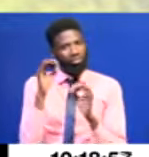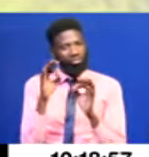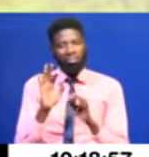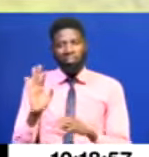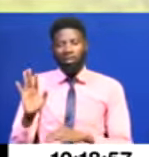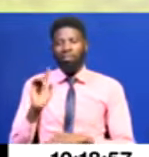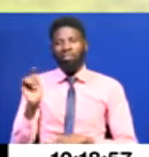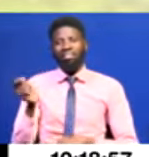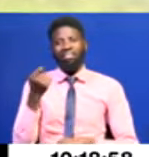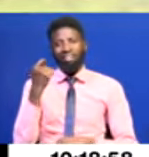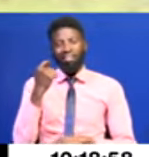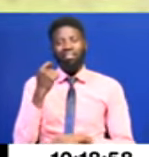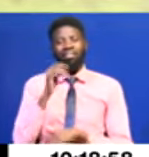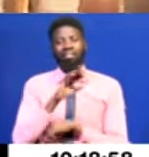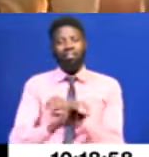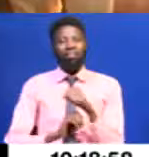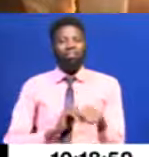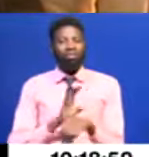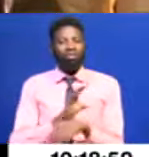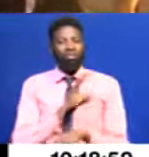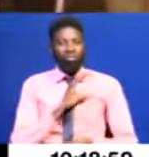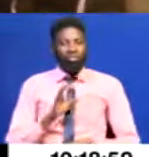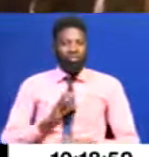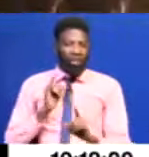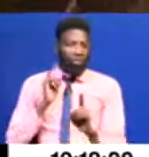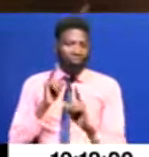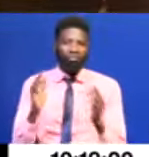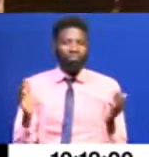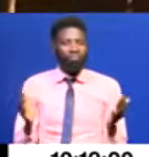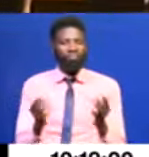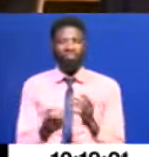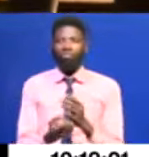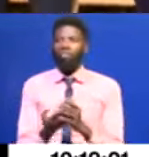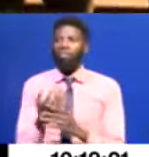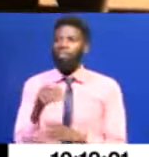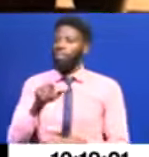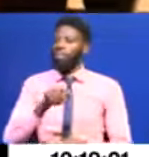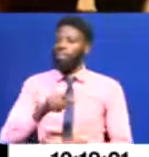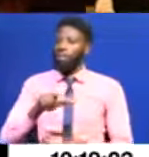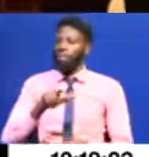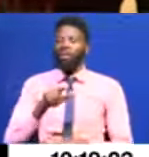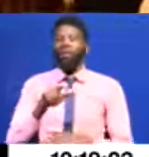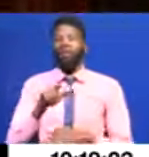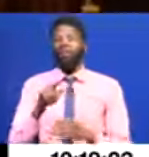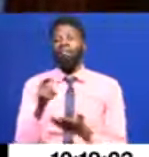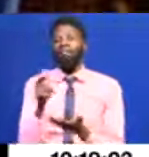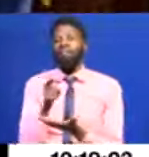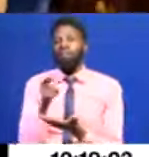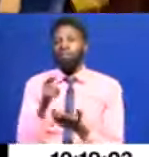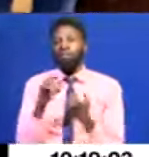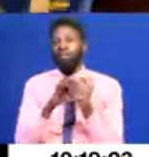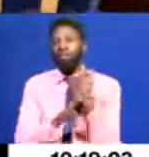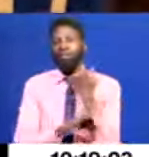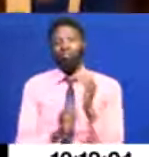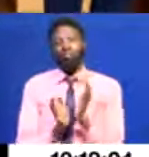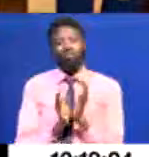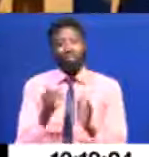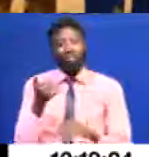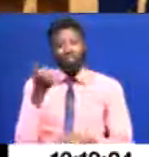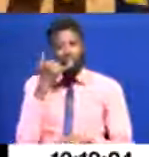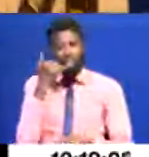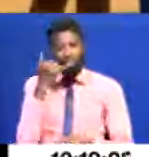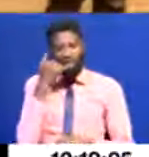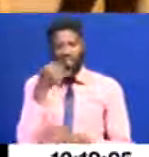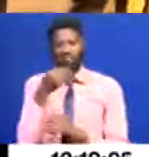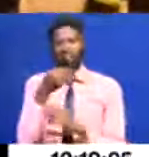Film Commission, aims at powering the growth of the local film industry countrywide. The affordability of smartphone over